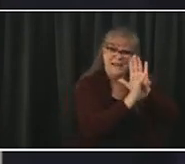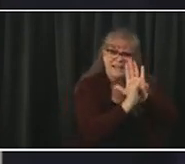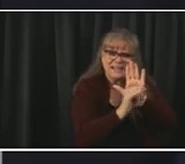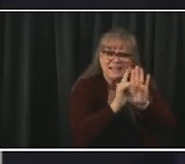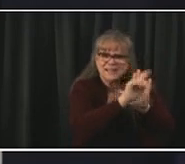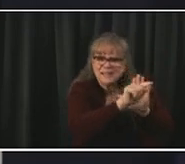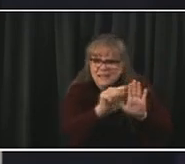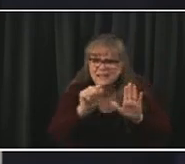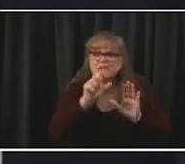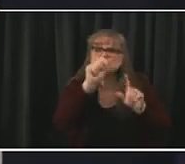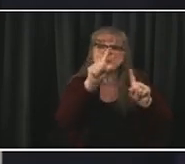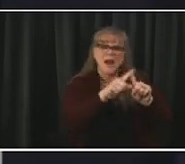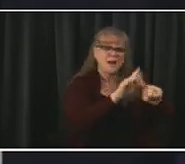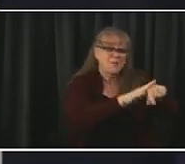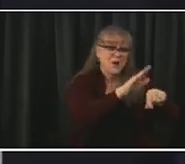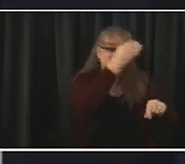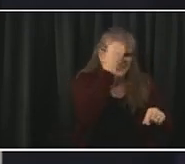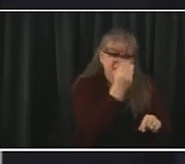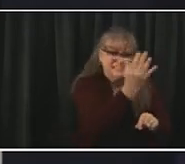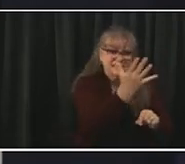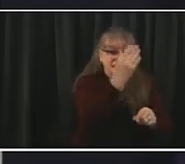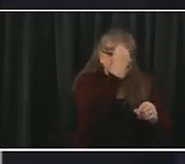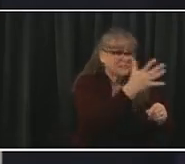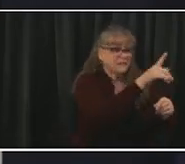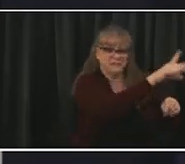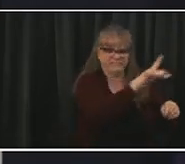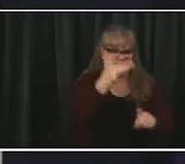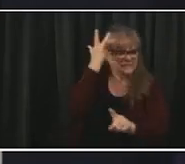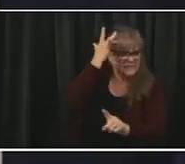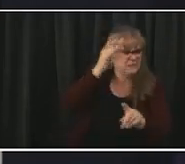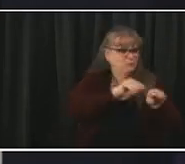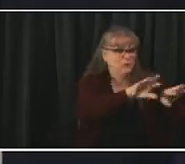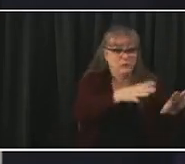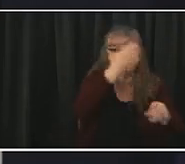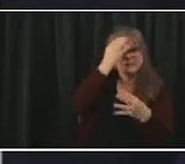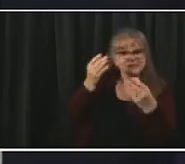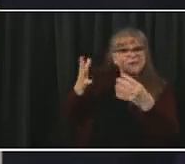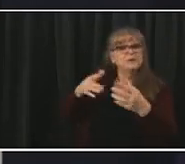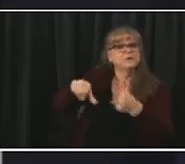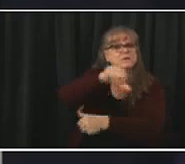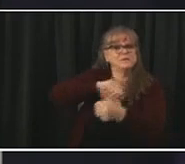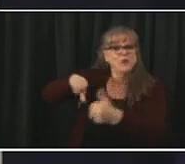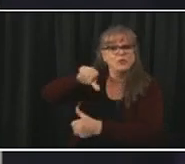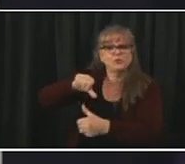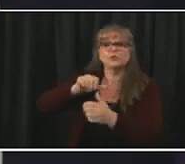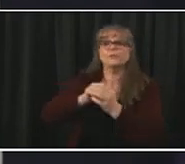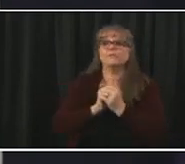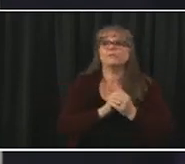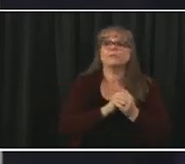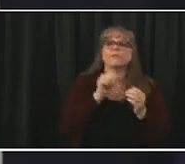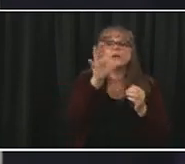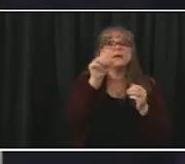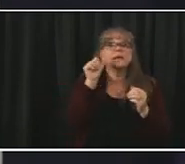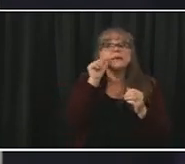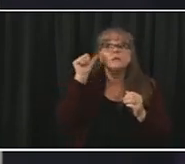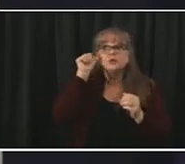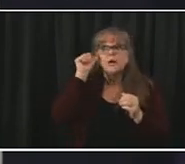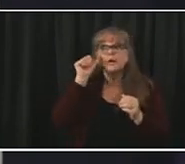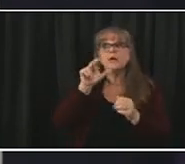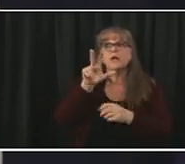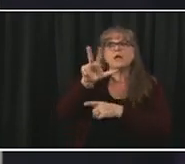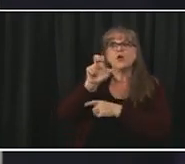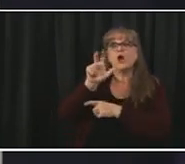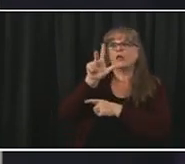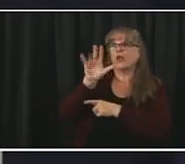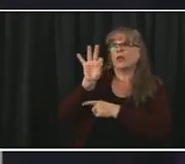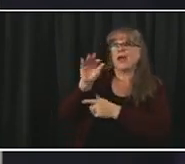have might not be a cold, but is COVID. We did 39,000 tests yesterday. We were above 30,000 yesterday, too. The state has the ability to do